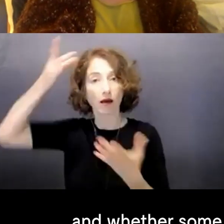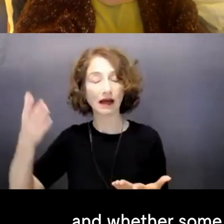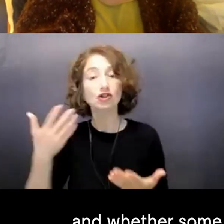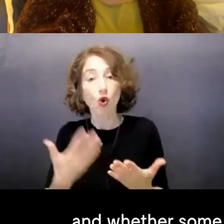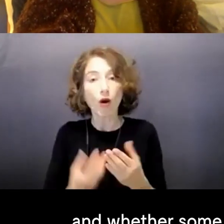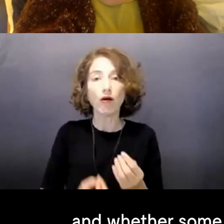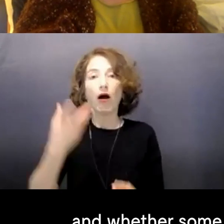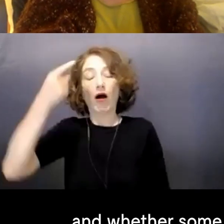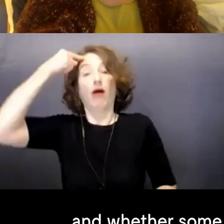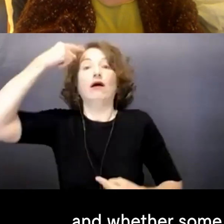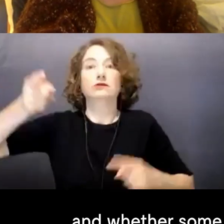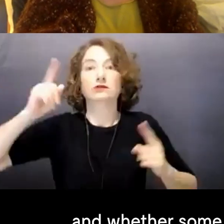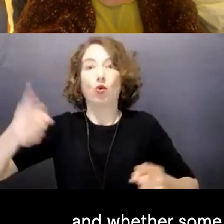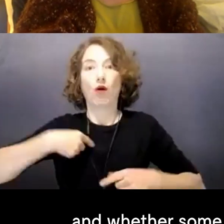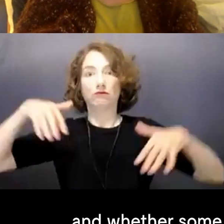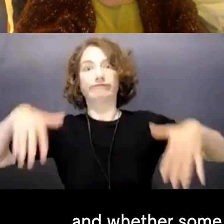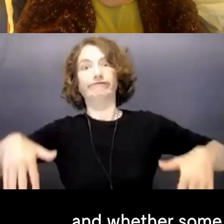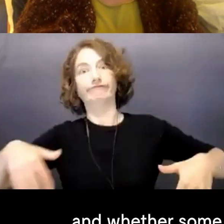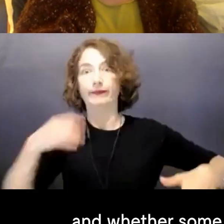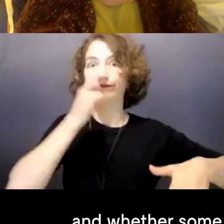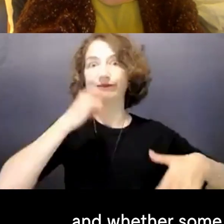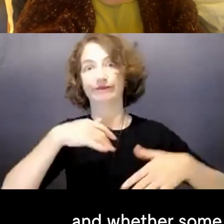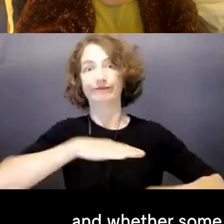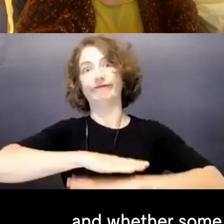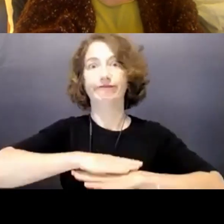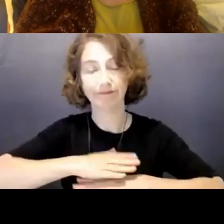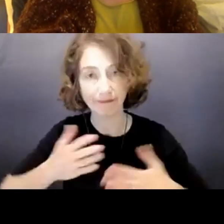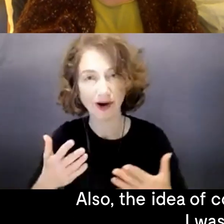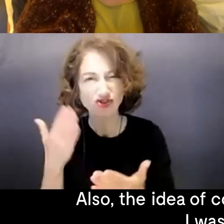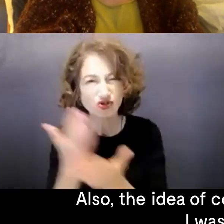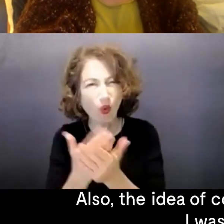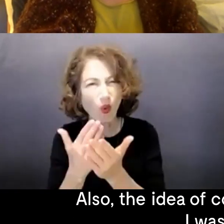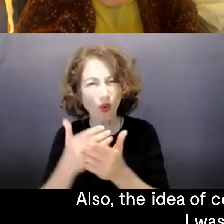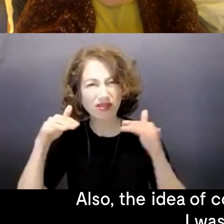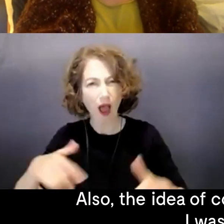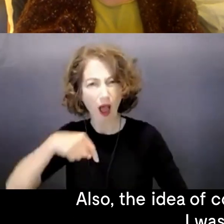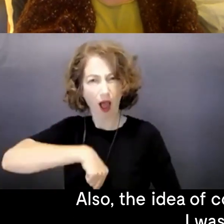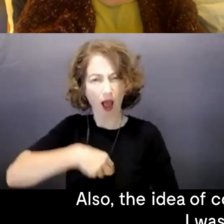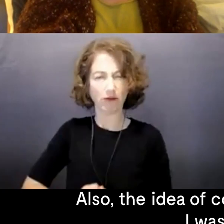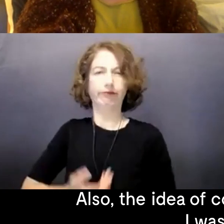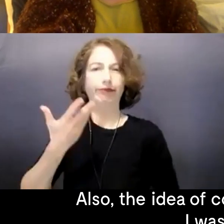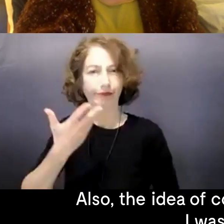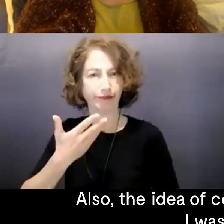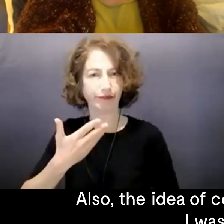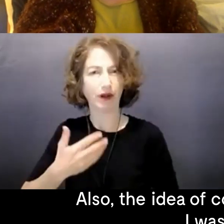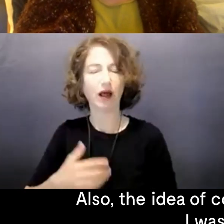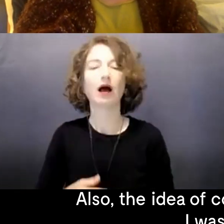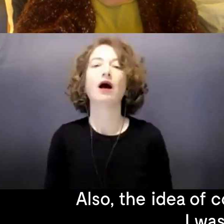I should be present reflected some internalized ableism. Also the idea of